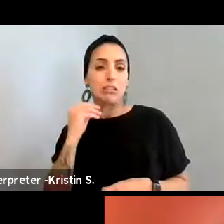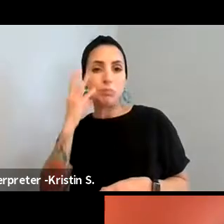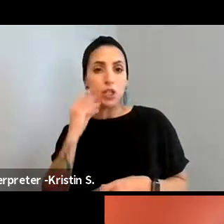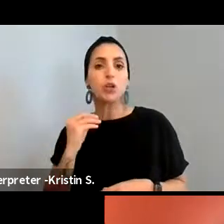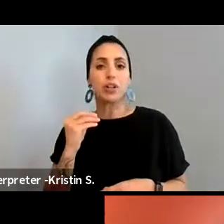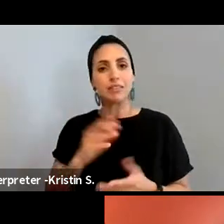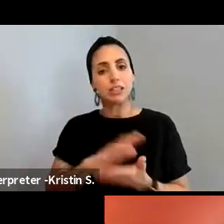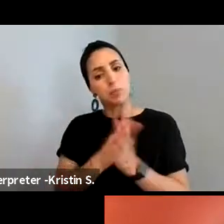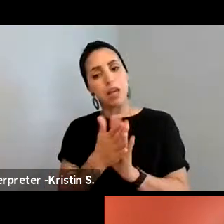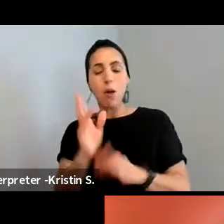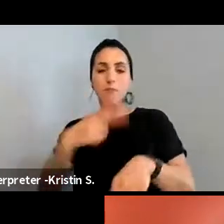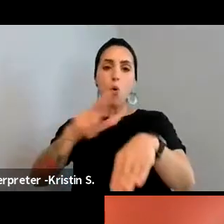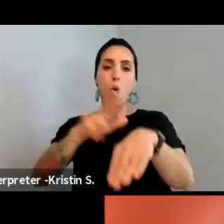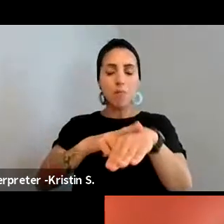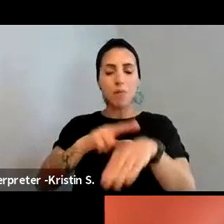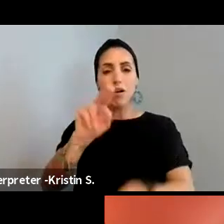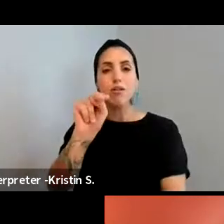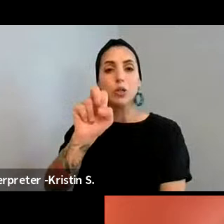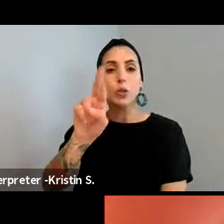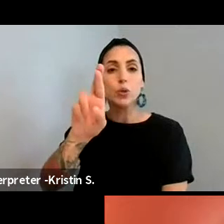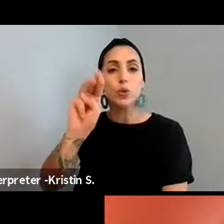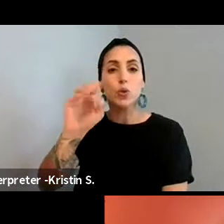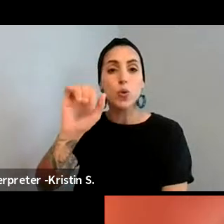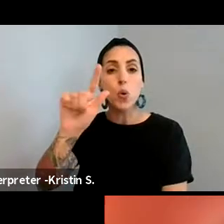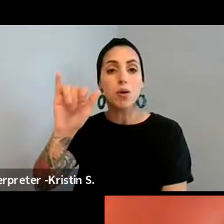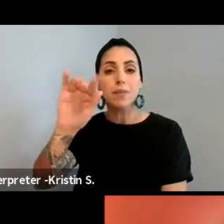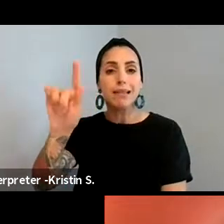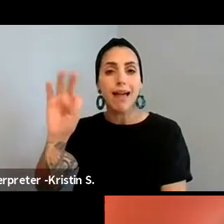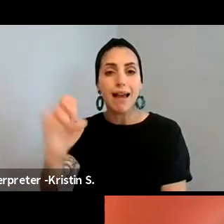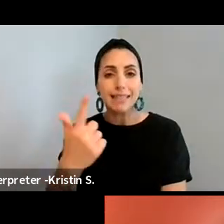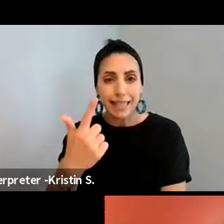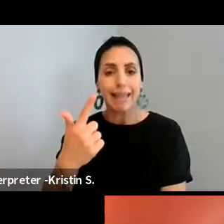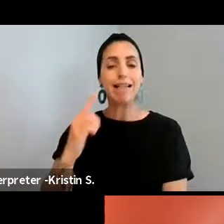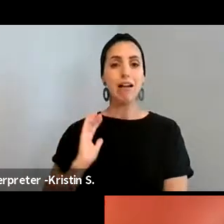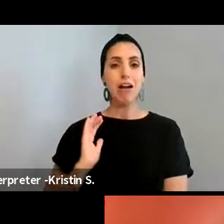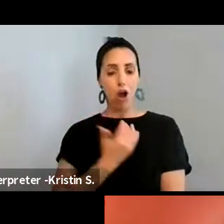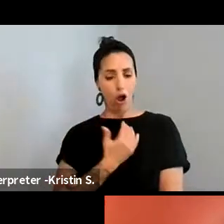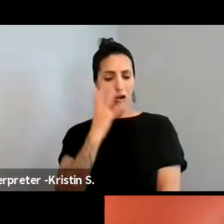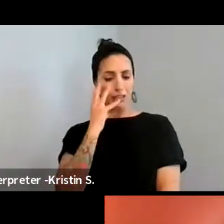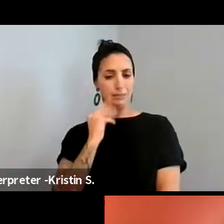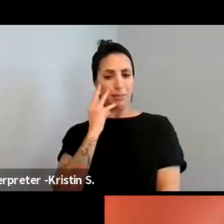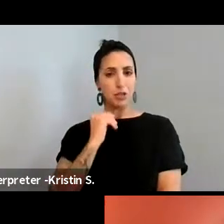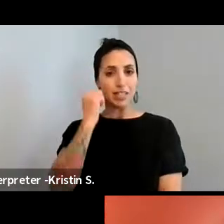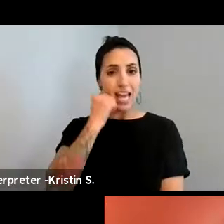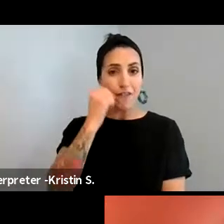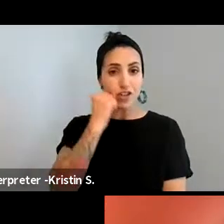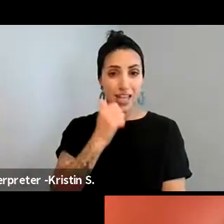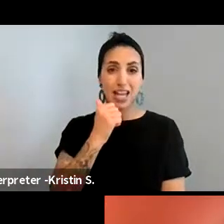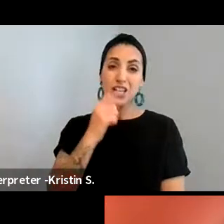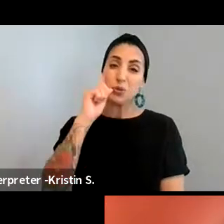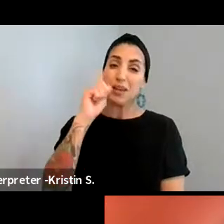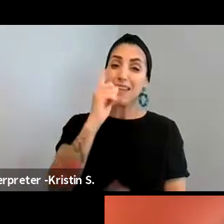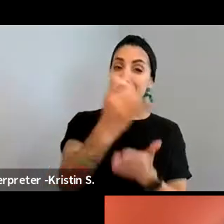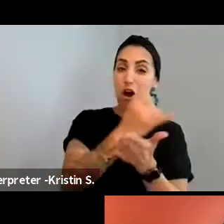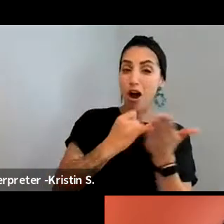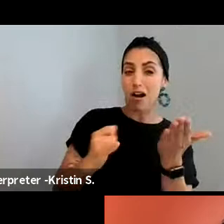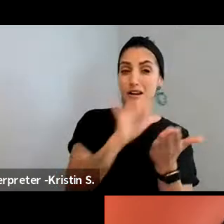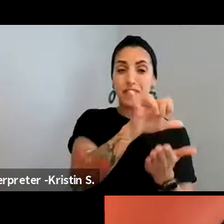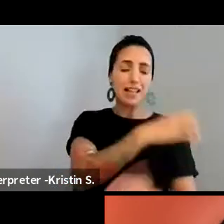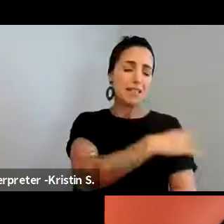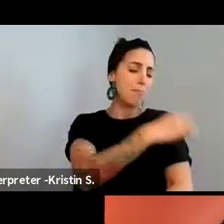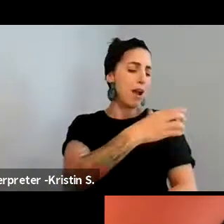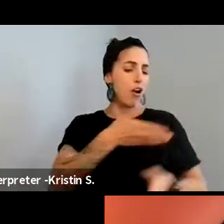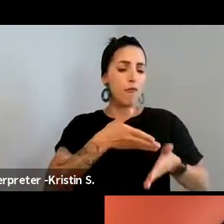a lived experience that we go through. I do think the arts is a powerful way to do that. So whether